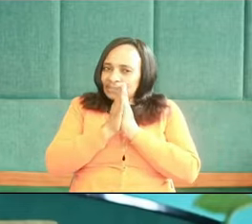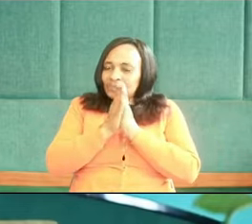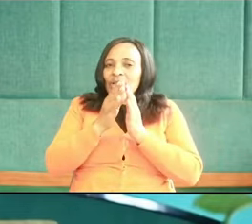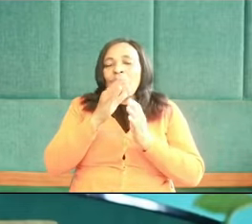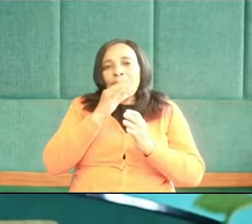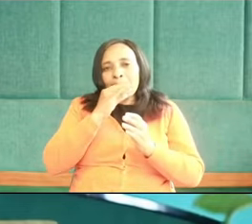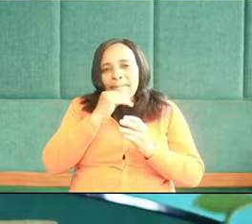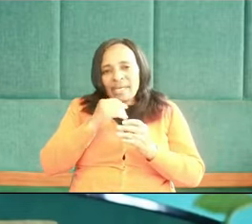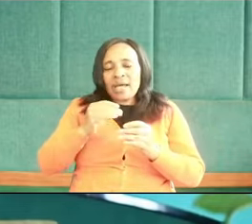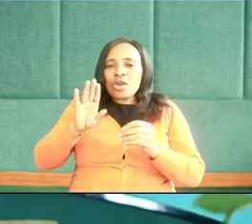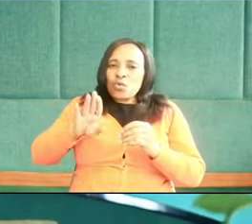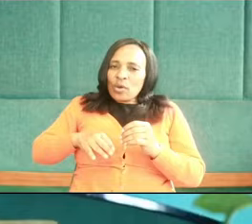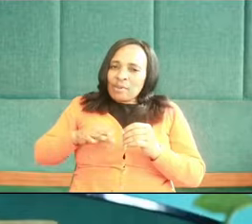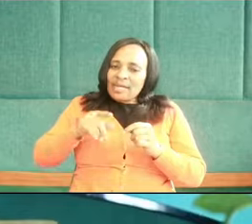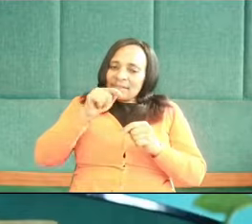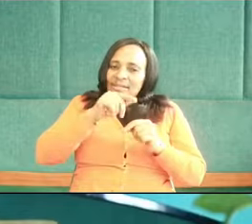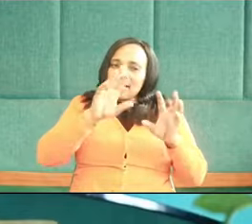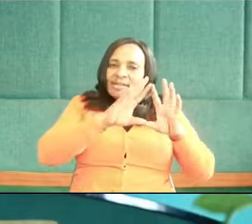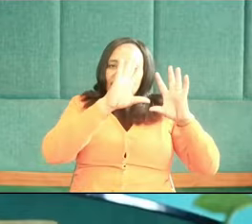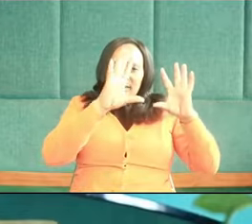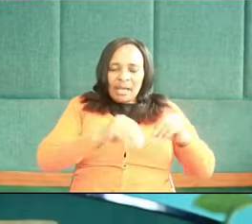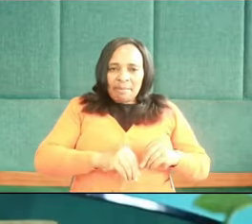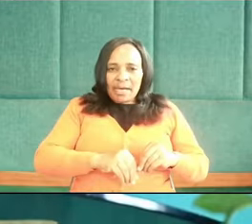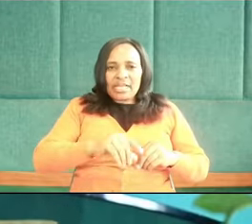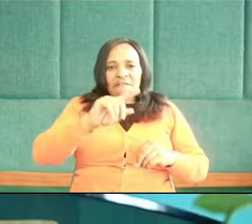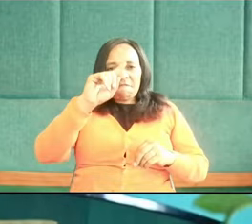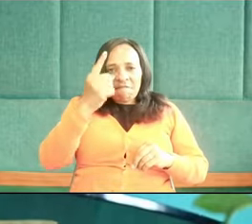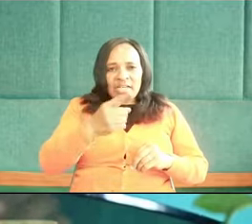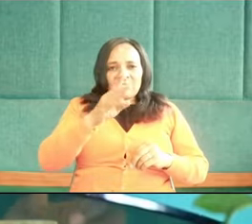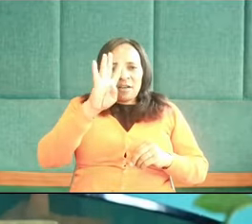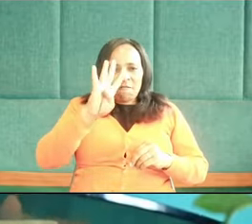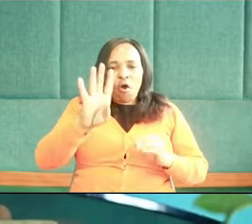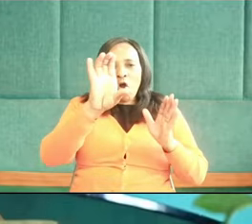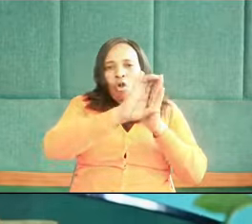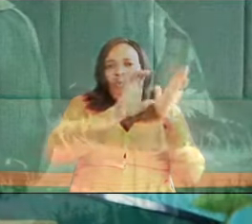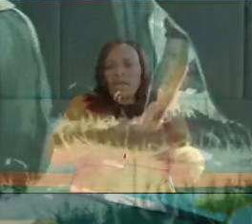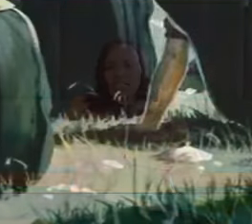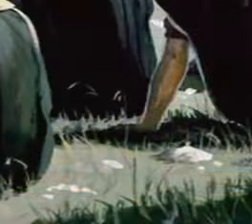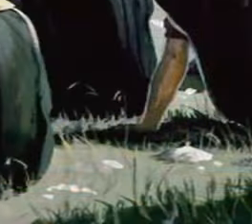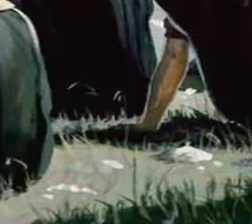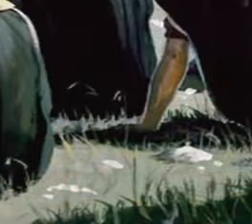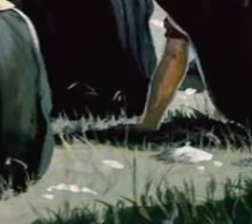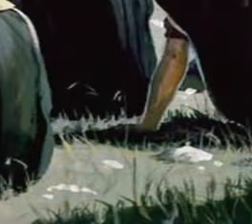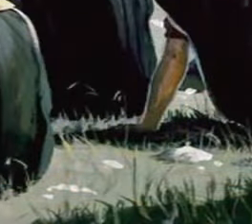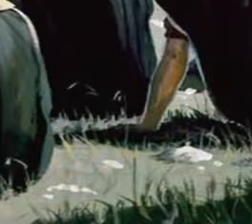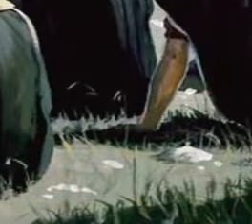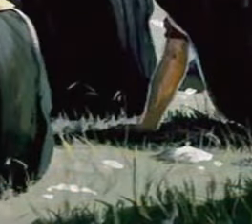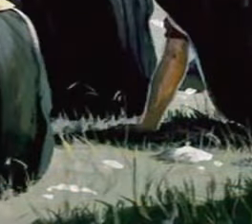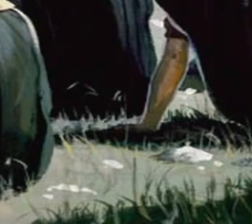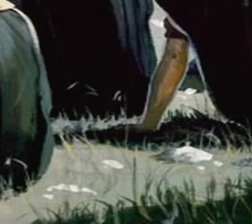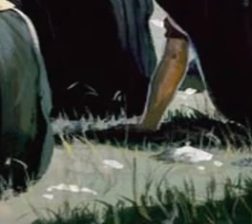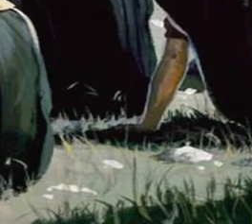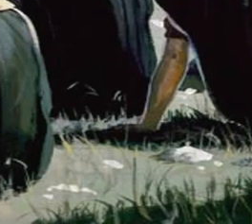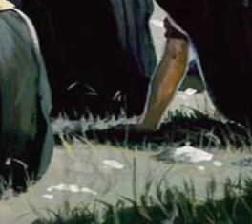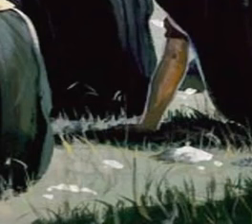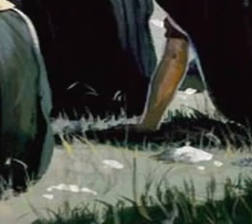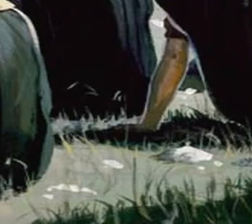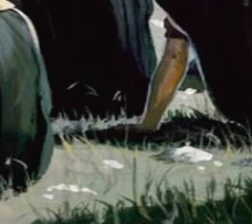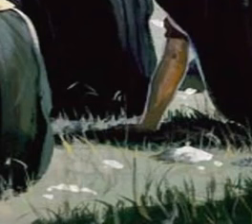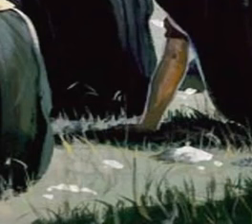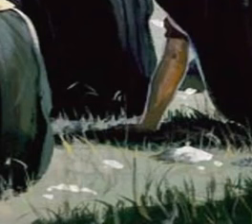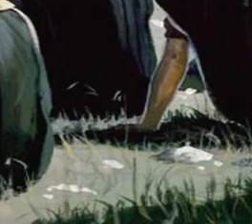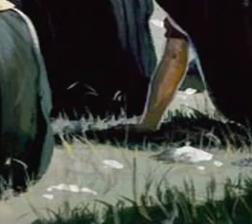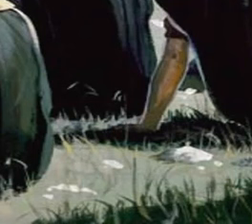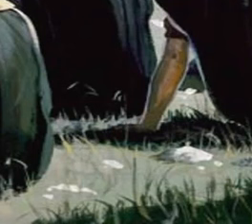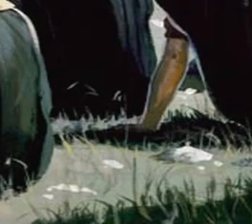it's also a summary of the first four commandments. Matthew 22, 37, the Bible says, you shall love the Lord